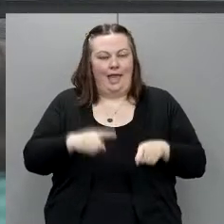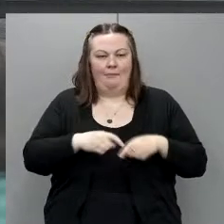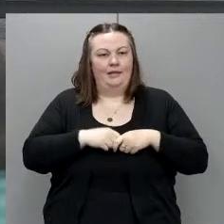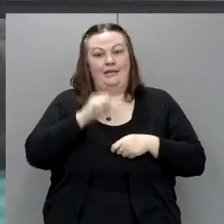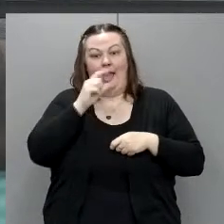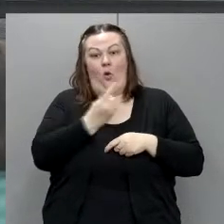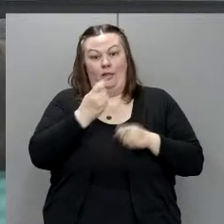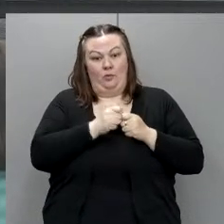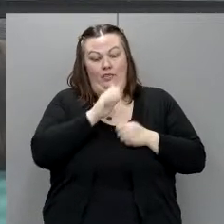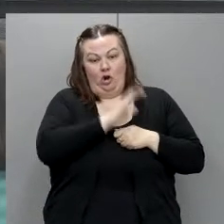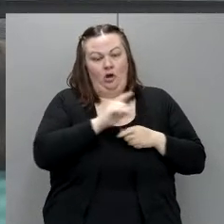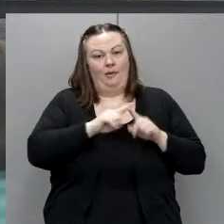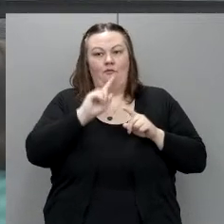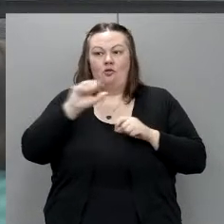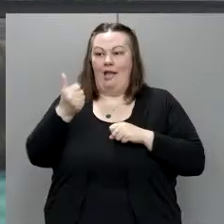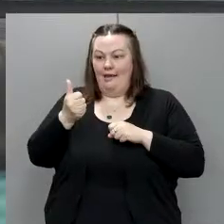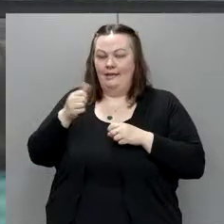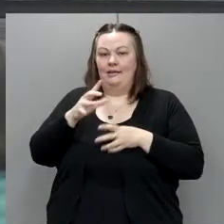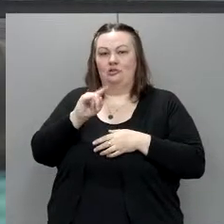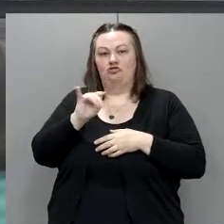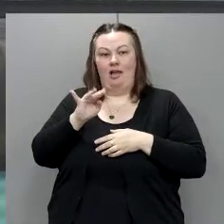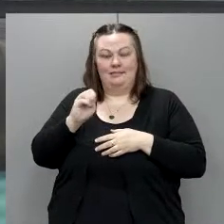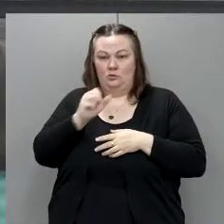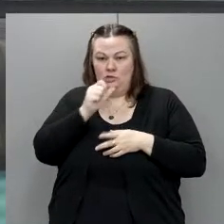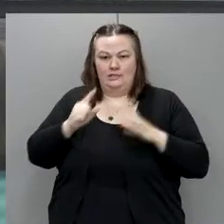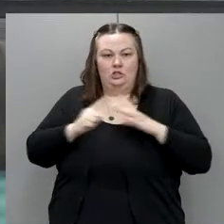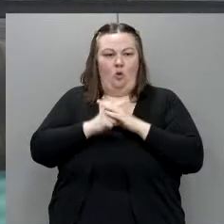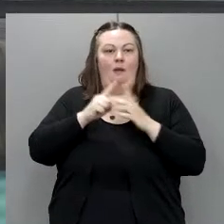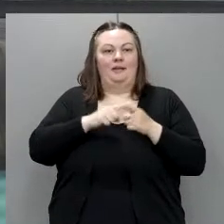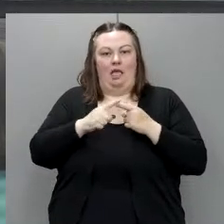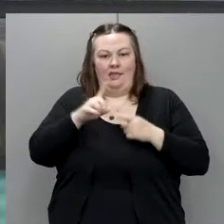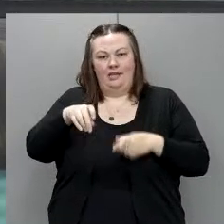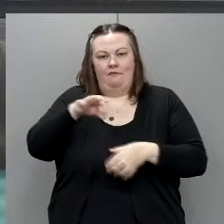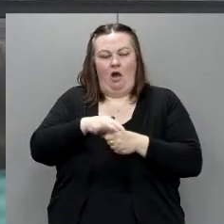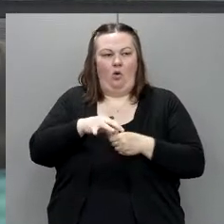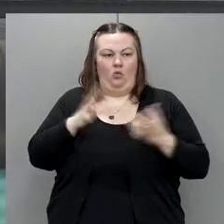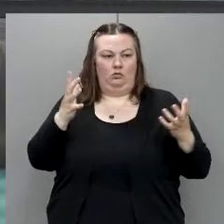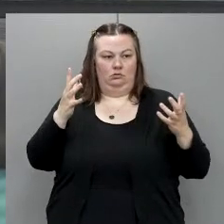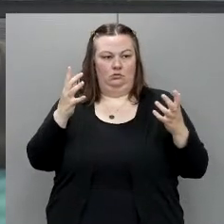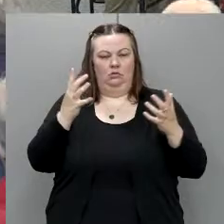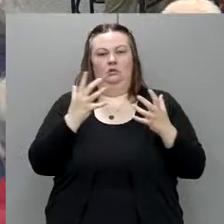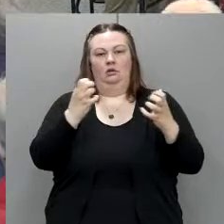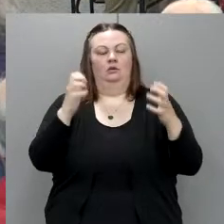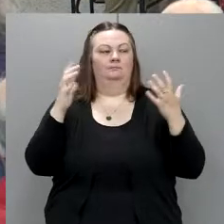not only with Trustee Couch, but for any trustee that's on this board.